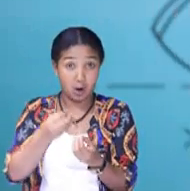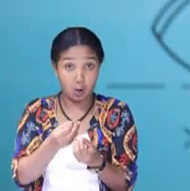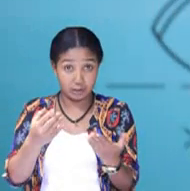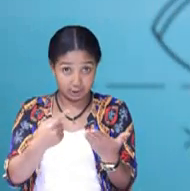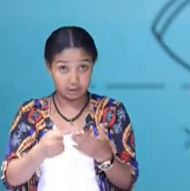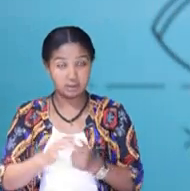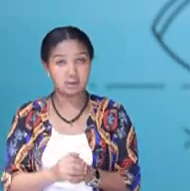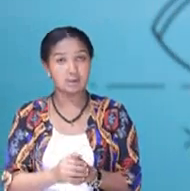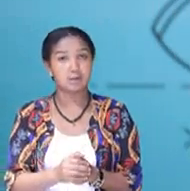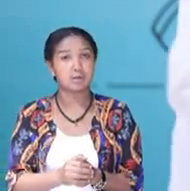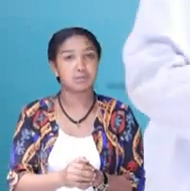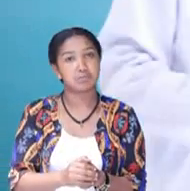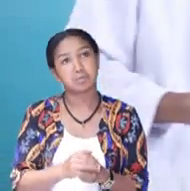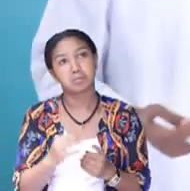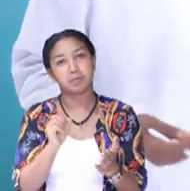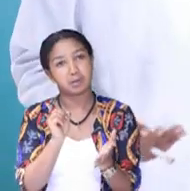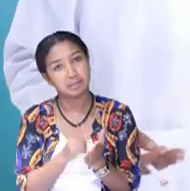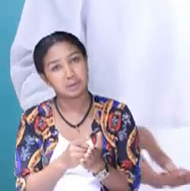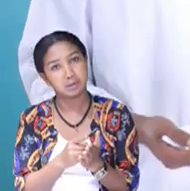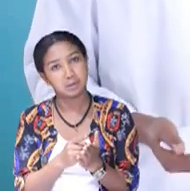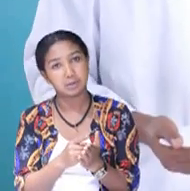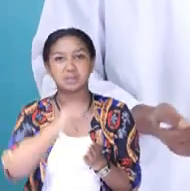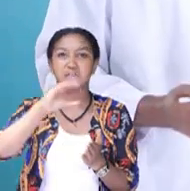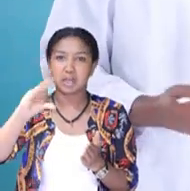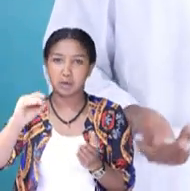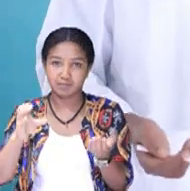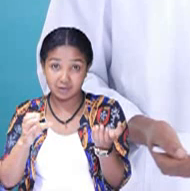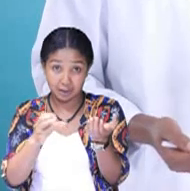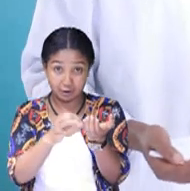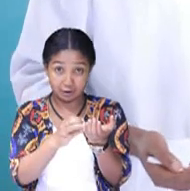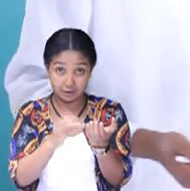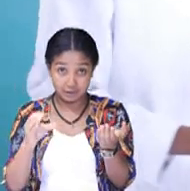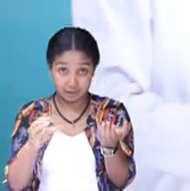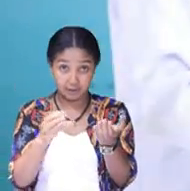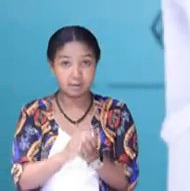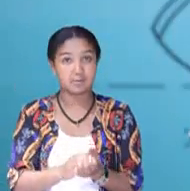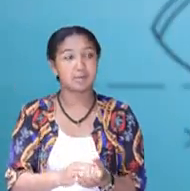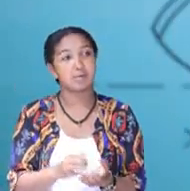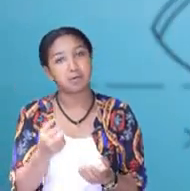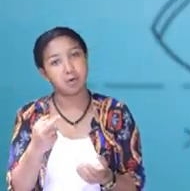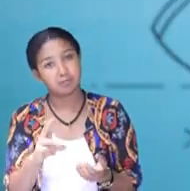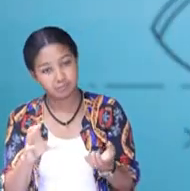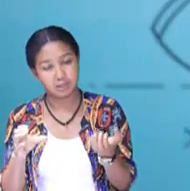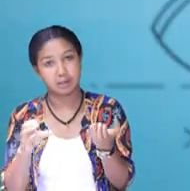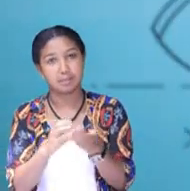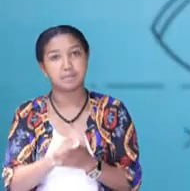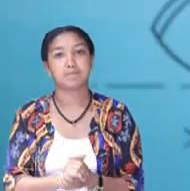object here. Let's take the usual example, CD, which is a compact disk. Let's take a